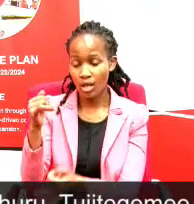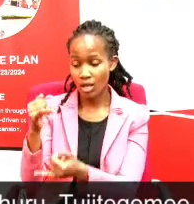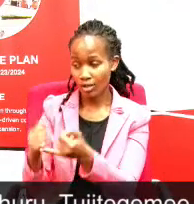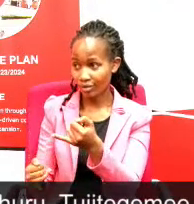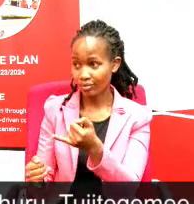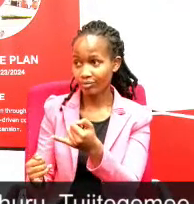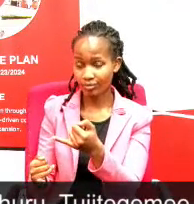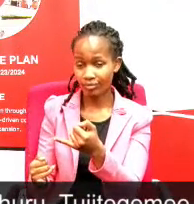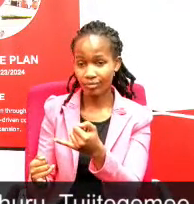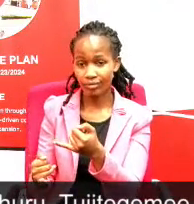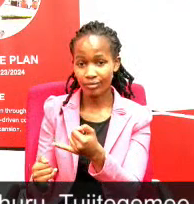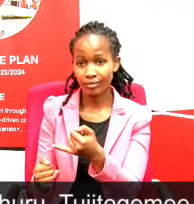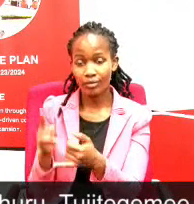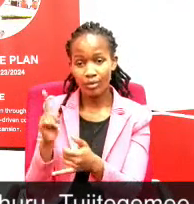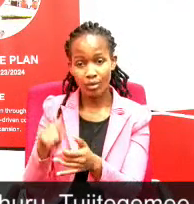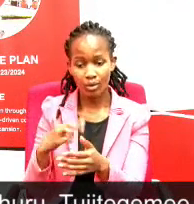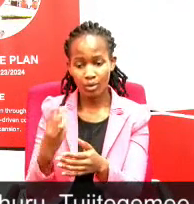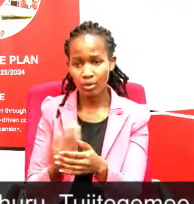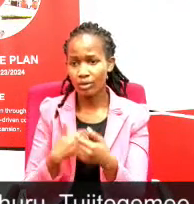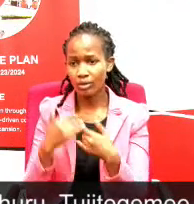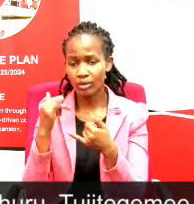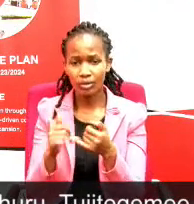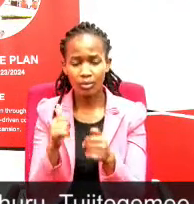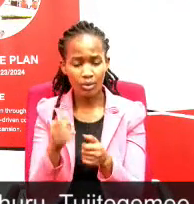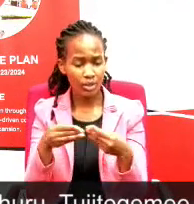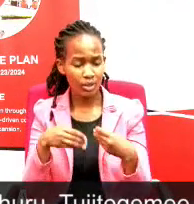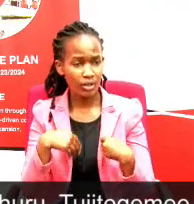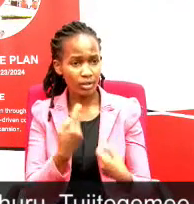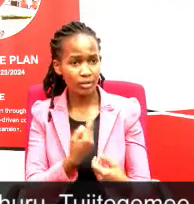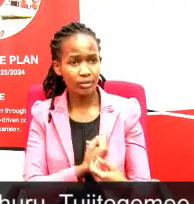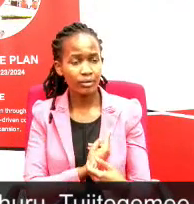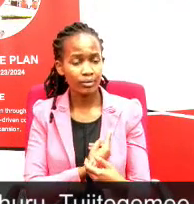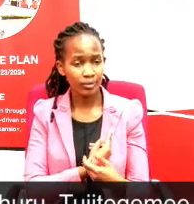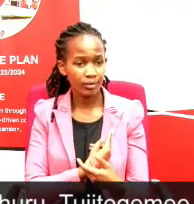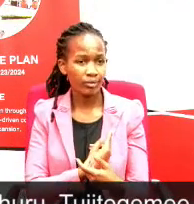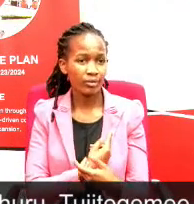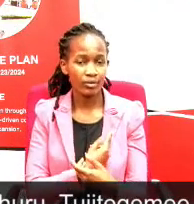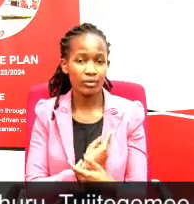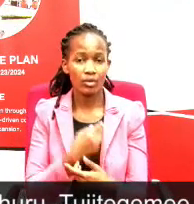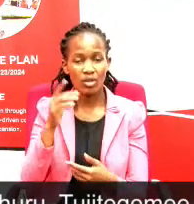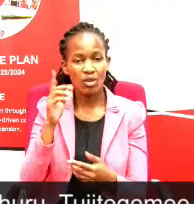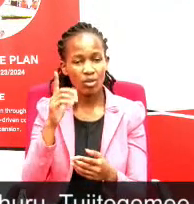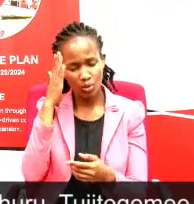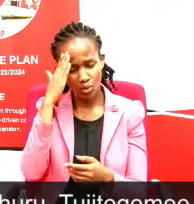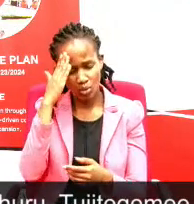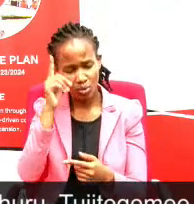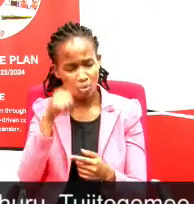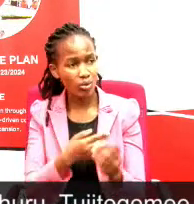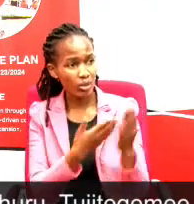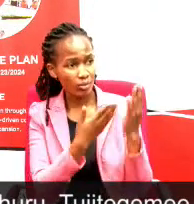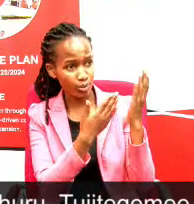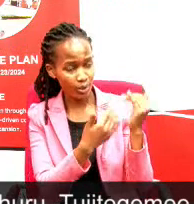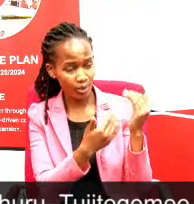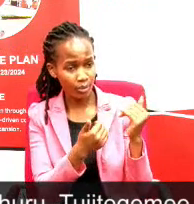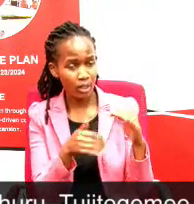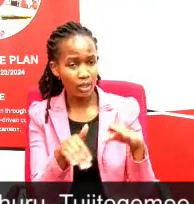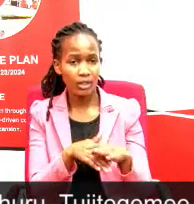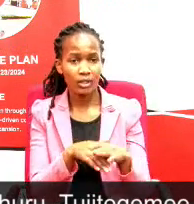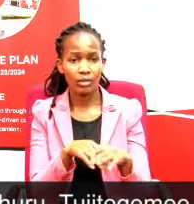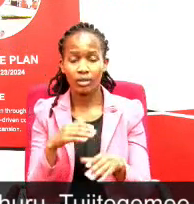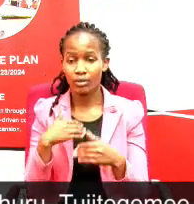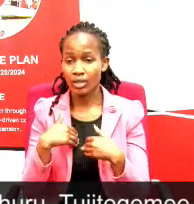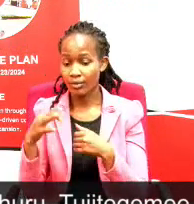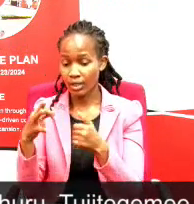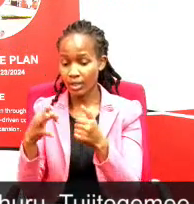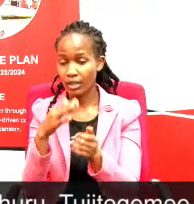slide, that is the last slide that actually gives us a crystallization of what we expect as a result of implementing the 8th corporate